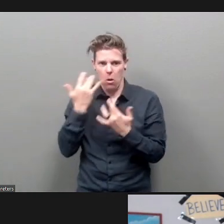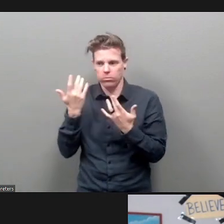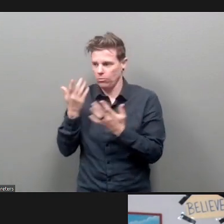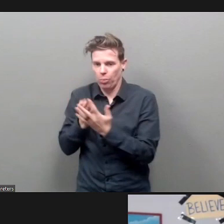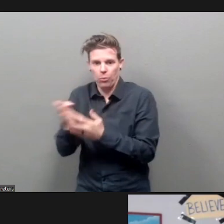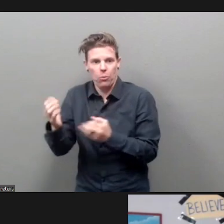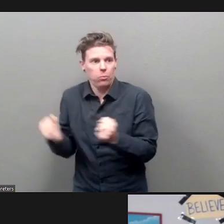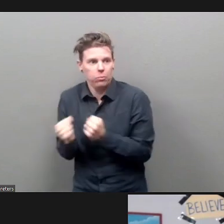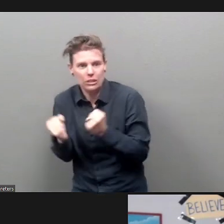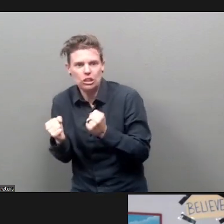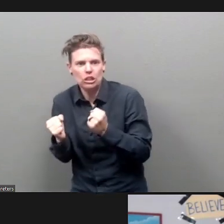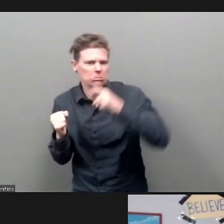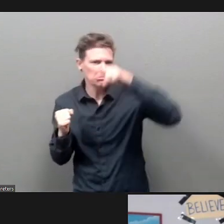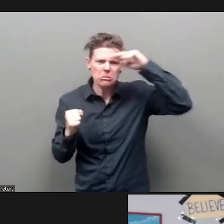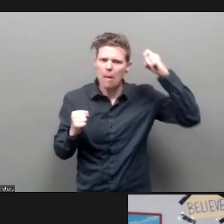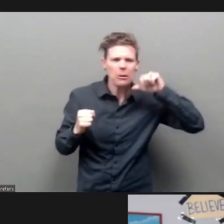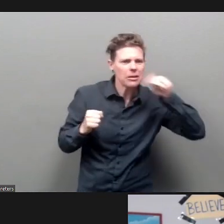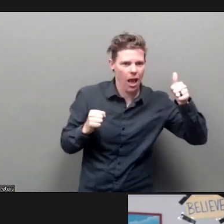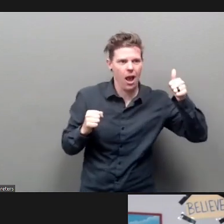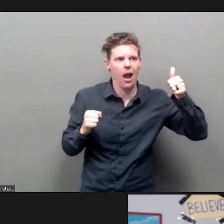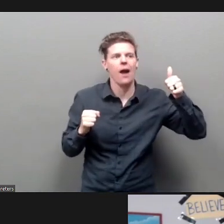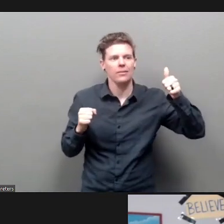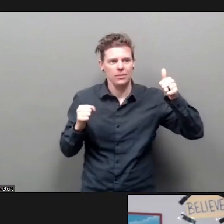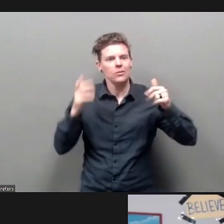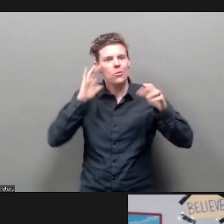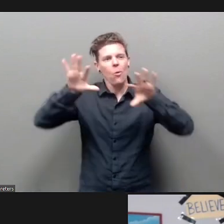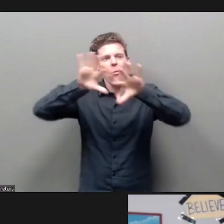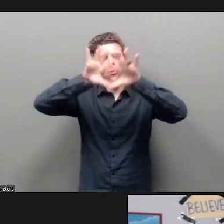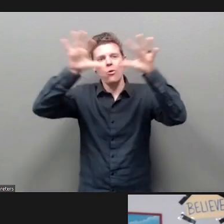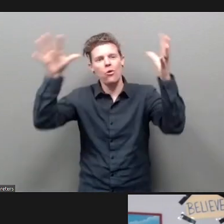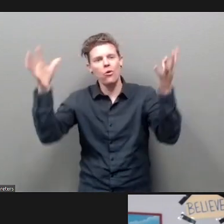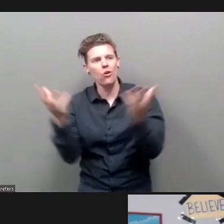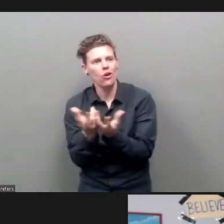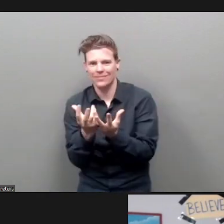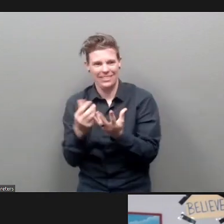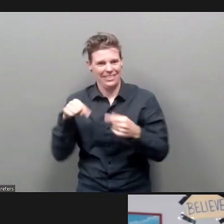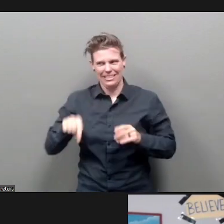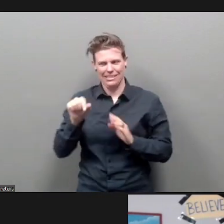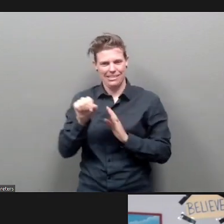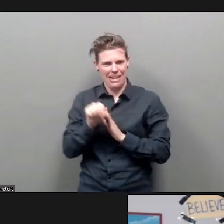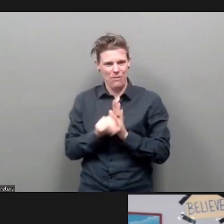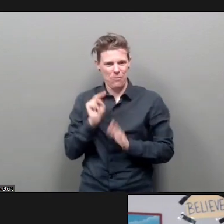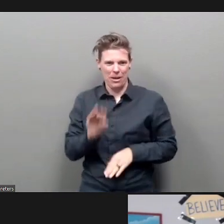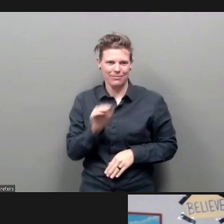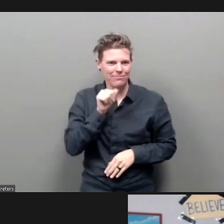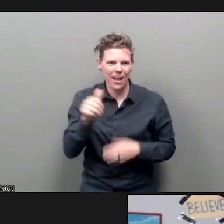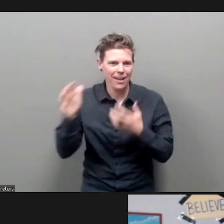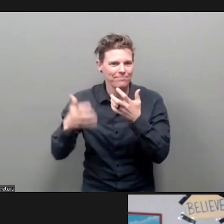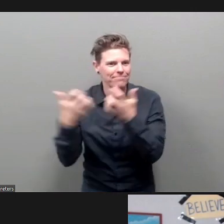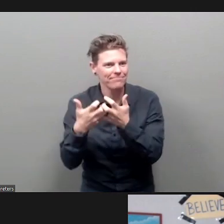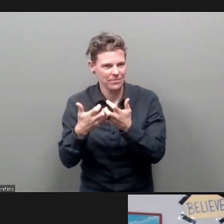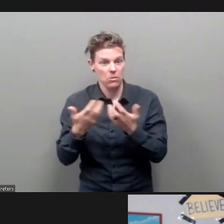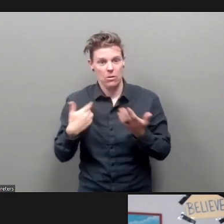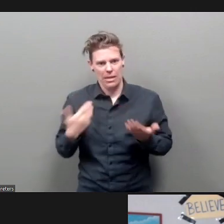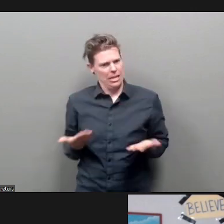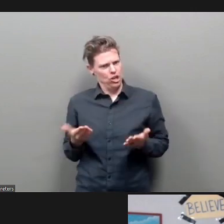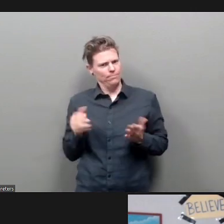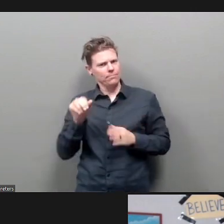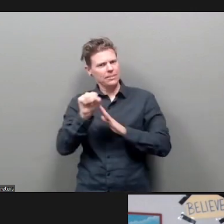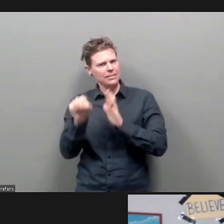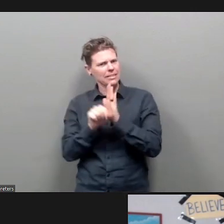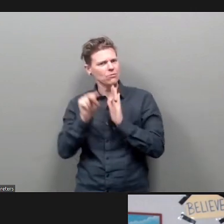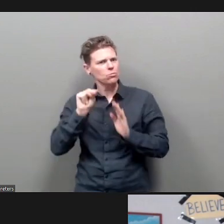Mexico. And so I think what we're going to do, or try to do anyway, is to come up with a way